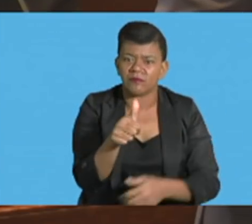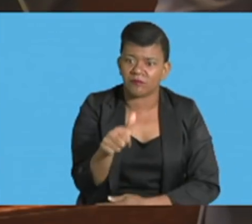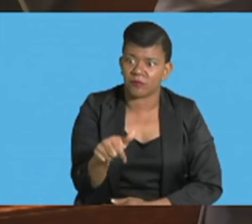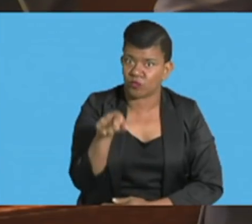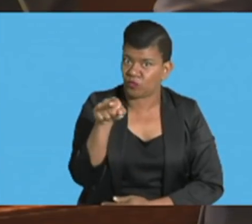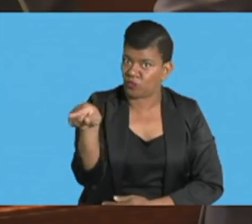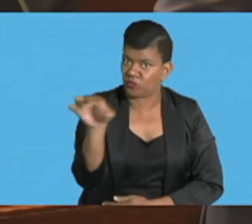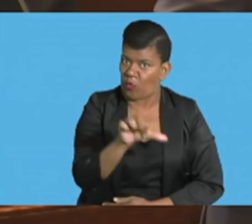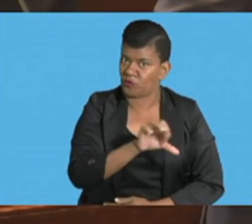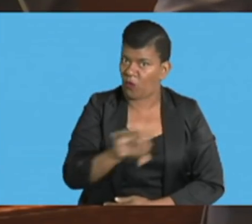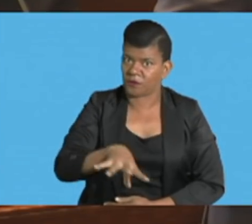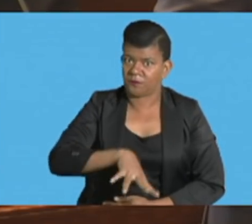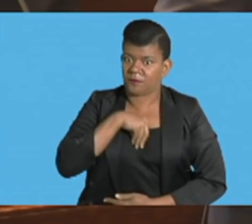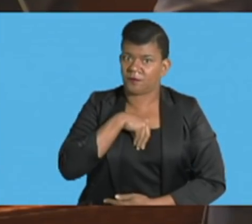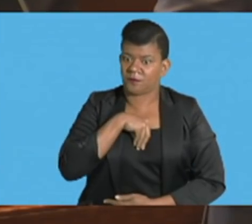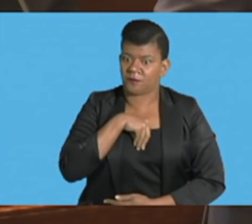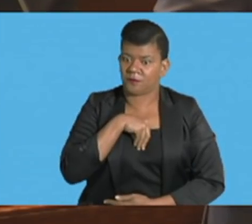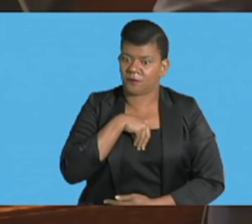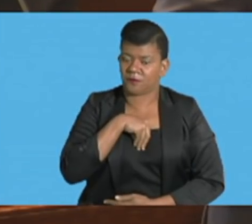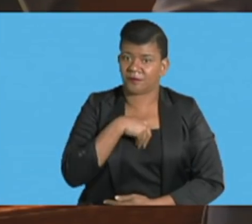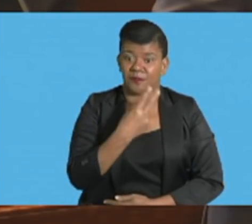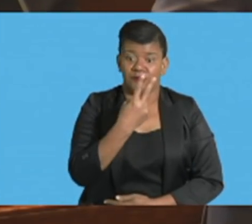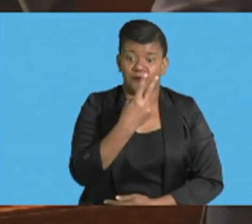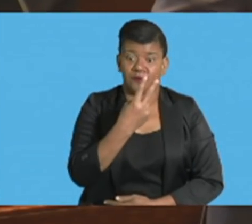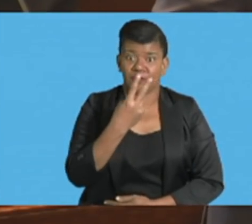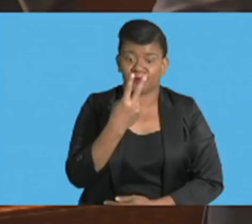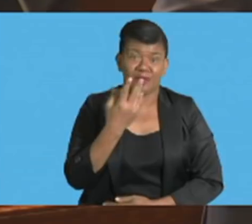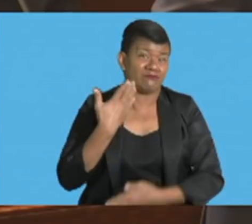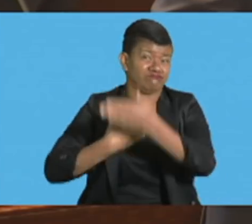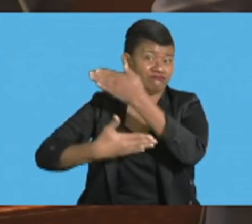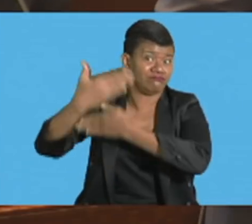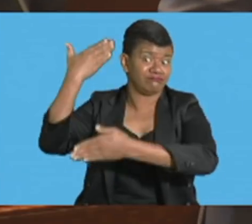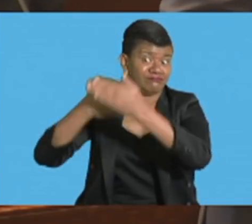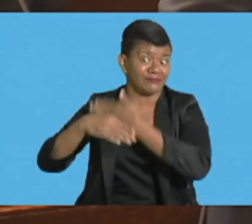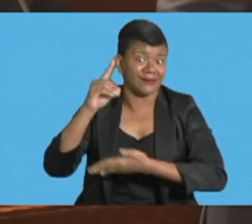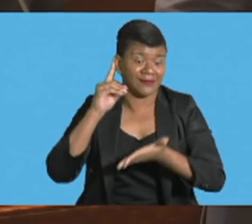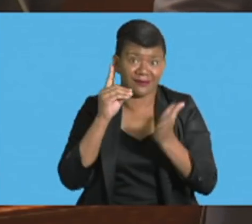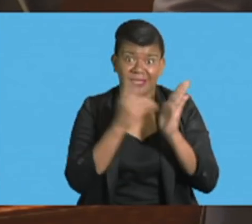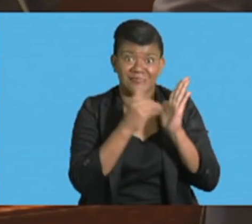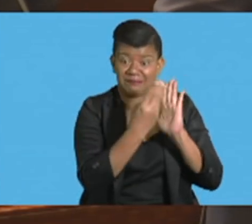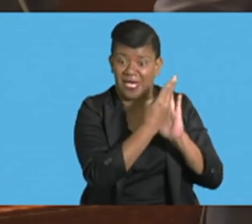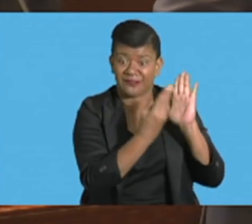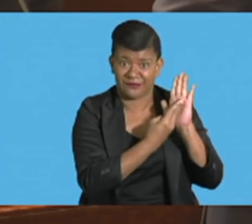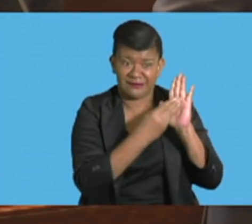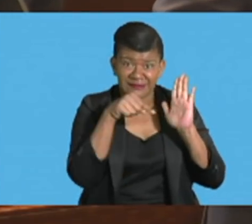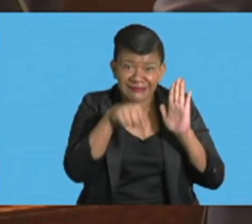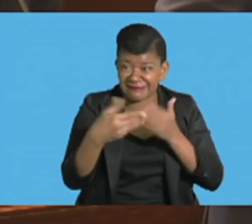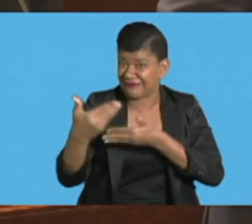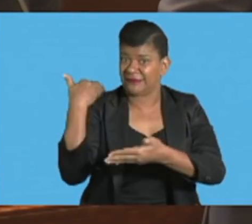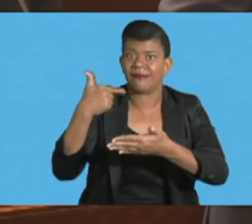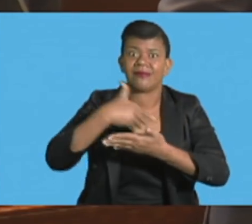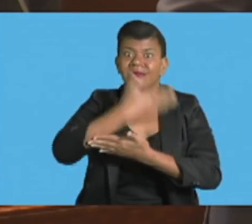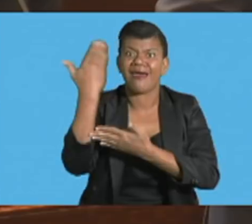Unfortunately, the day before the 2019-2020 national budget was announced, as you've heard, Honorable Speaker, the Honorable Leader